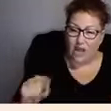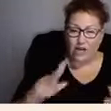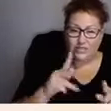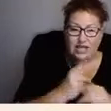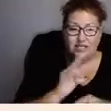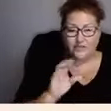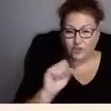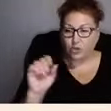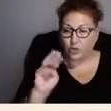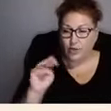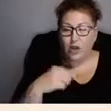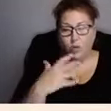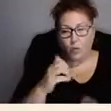want to address this issue as well.